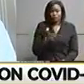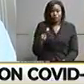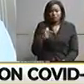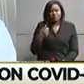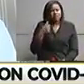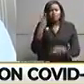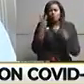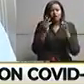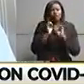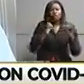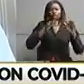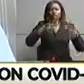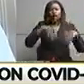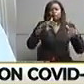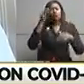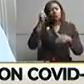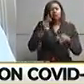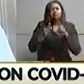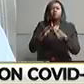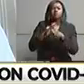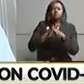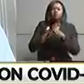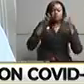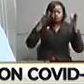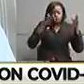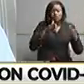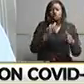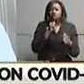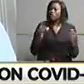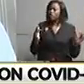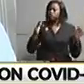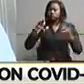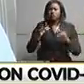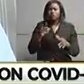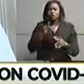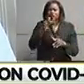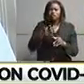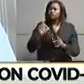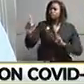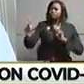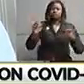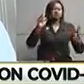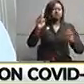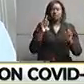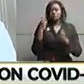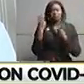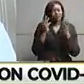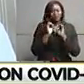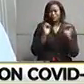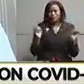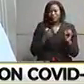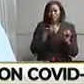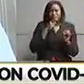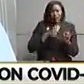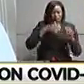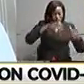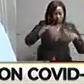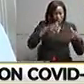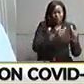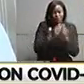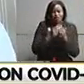farms, because the farms, people are busy, they are not in crowds, they are isolated. A man is in the garden with his